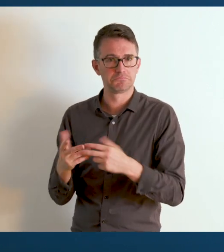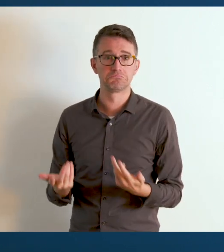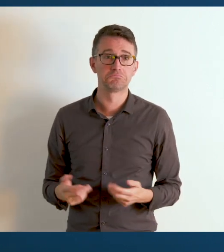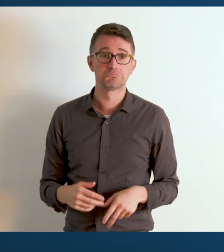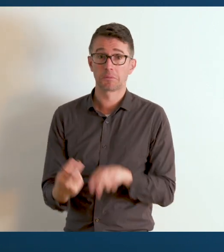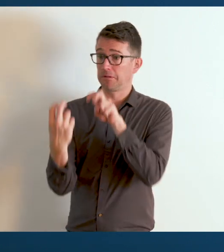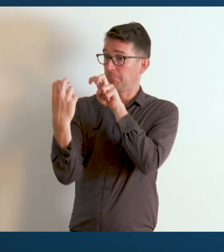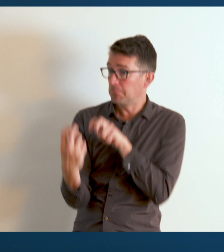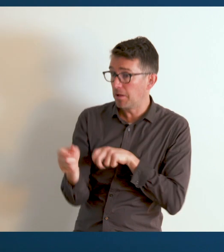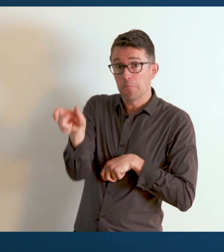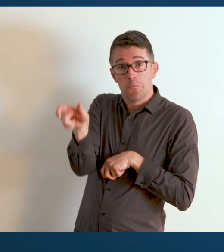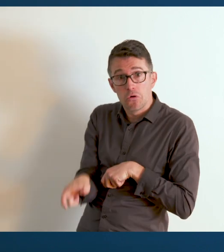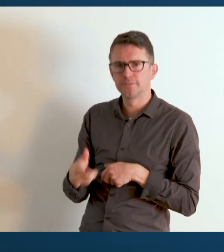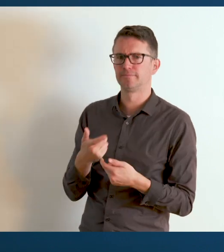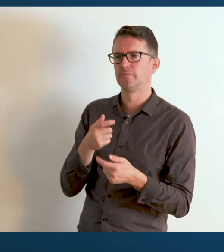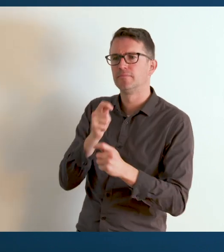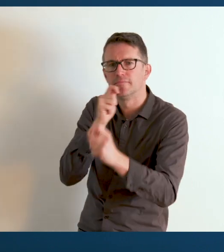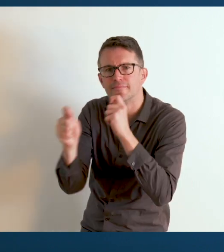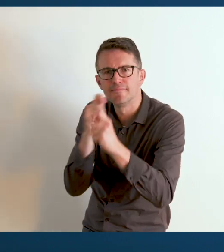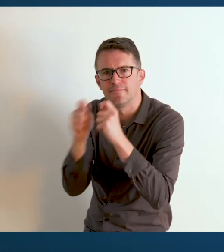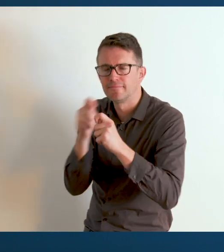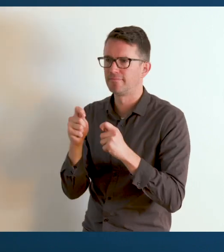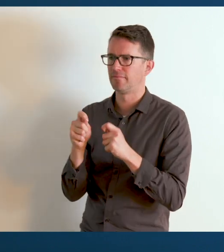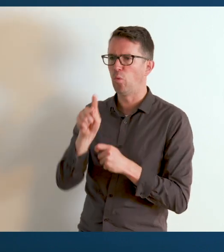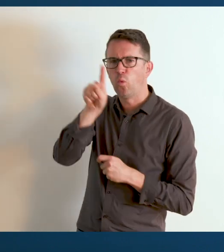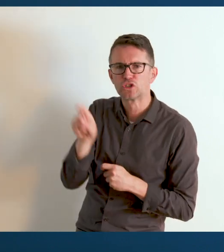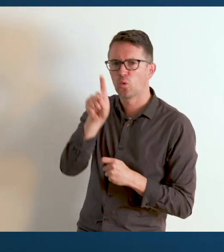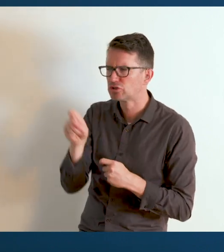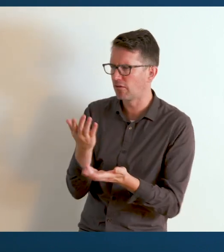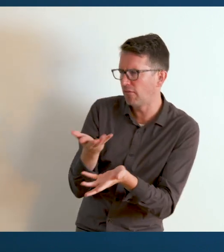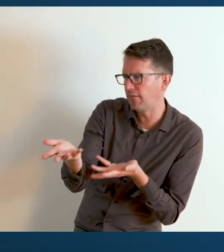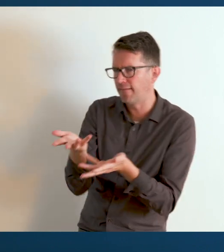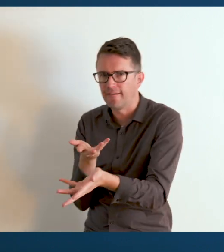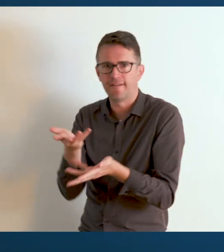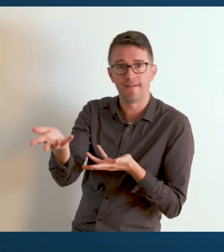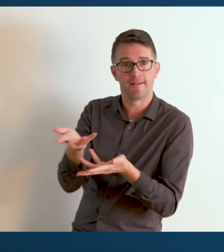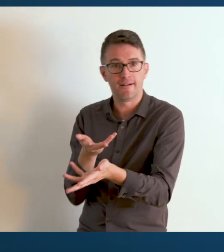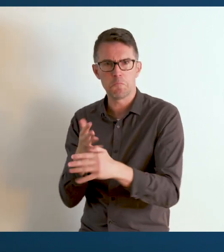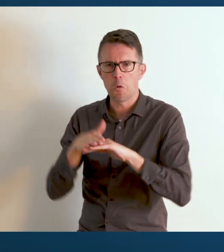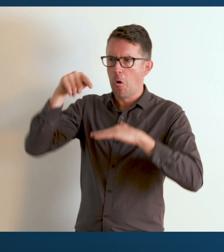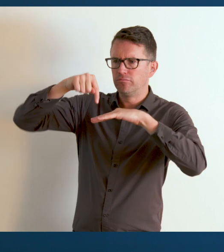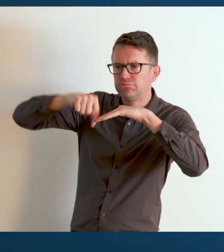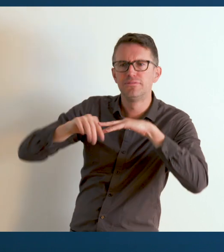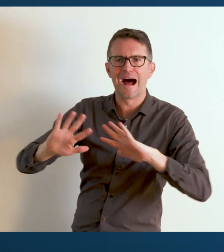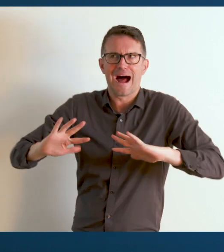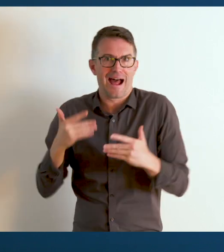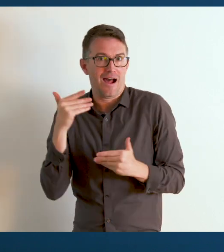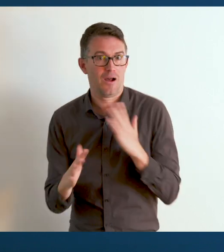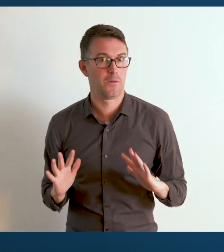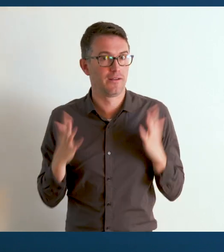with the person and asking direct questions and follow-up questions to learn more about what